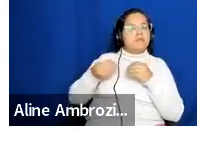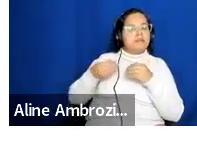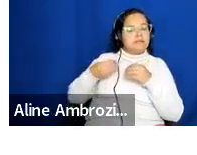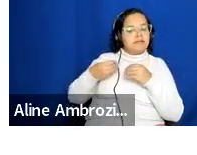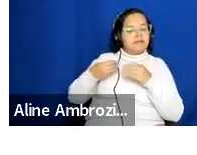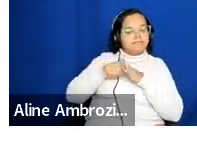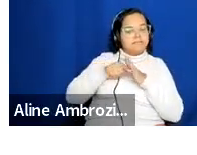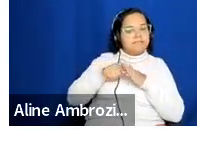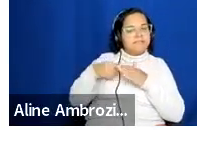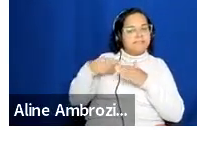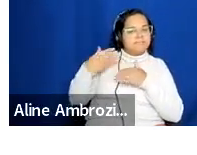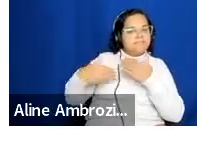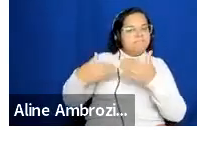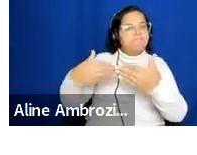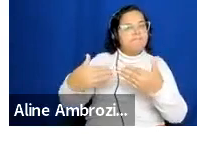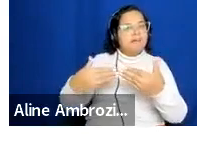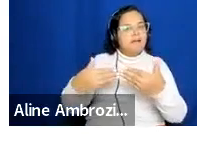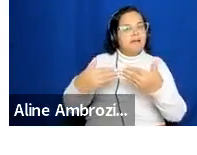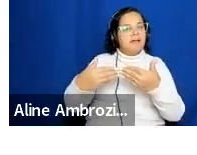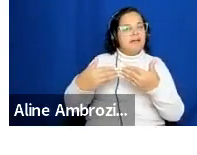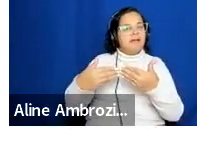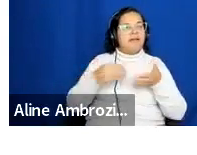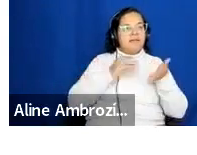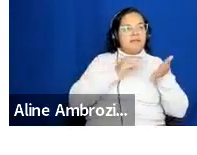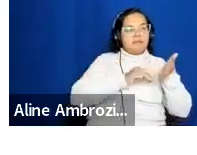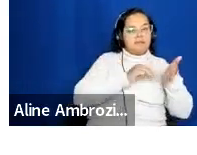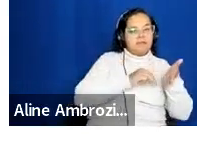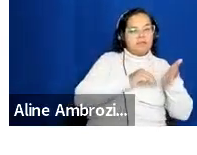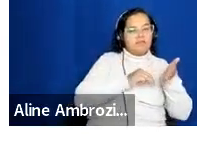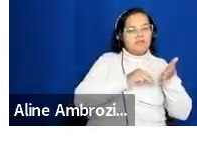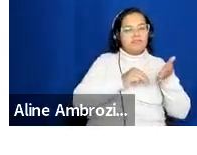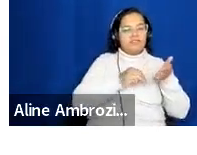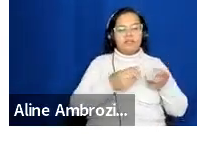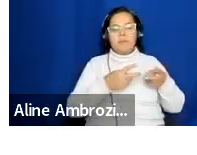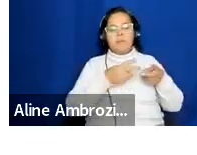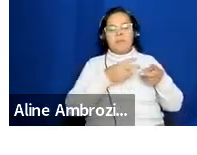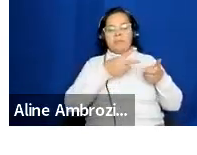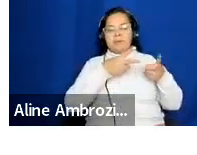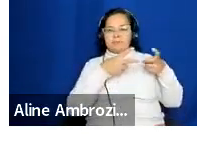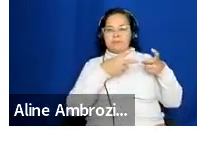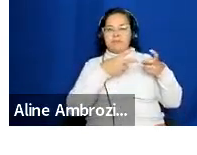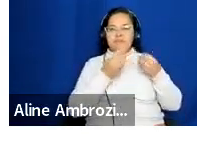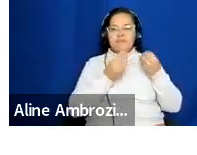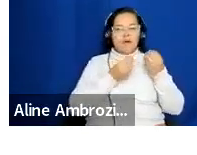vision out in terms of a specific social formation?